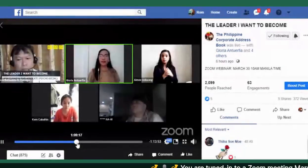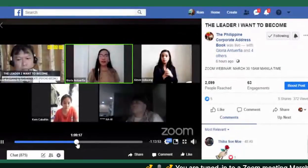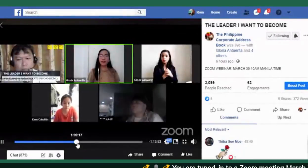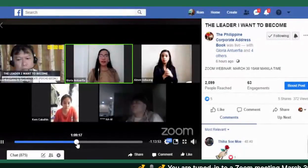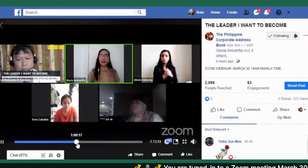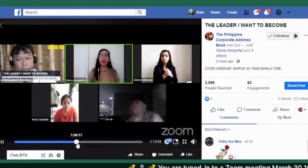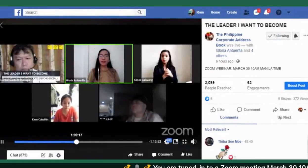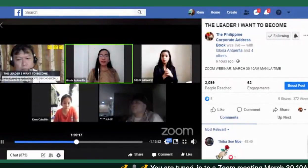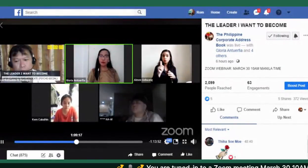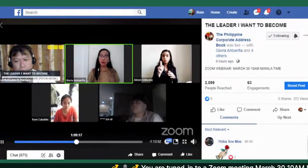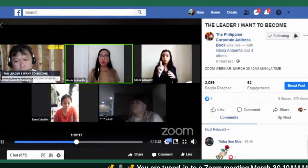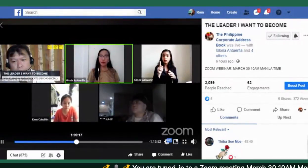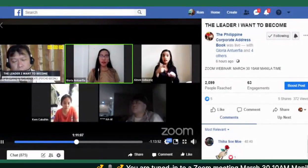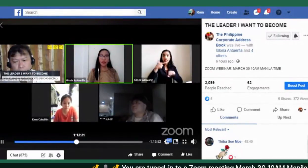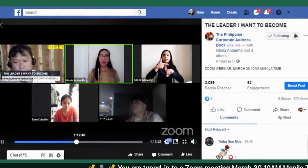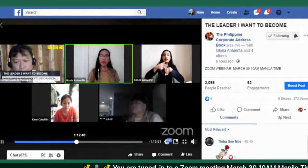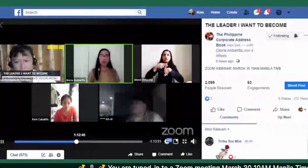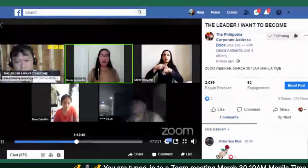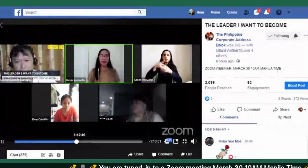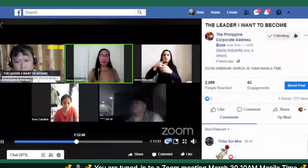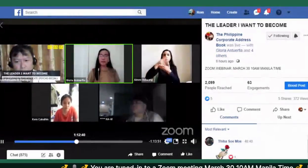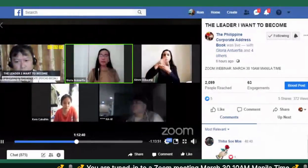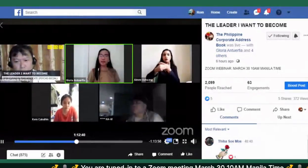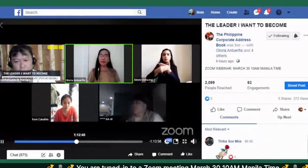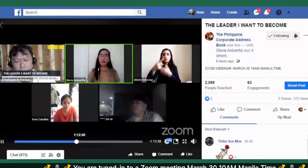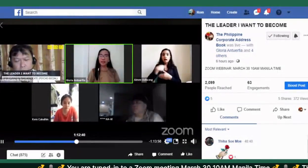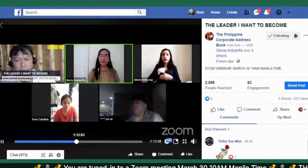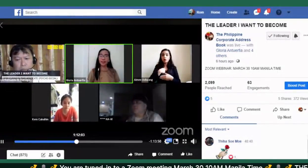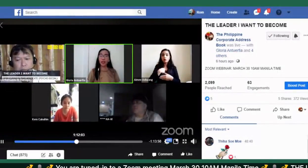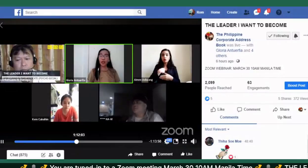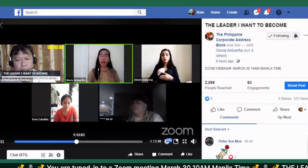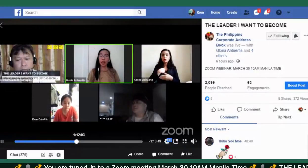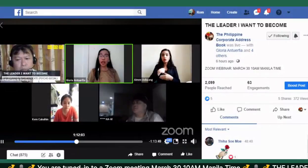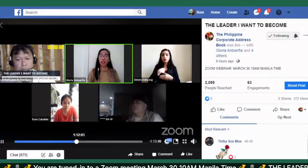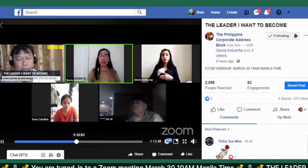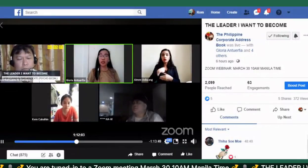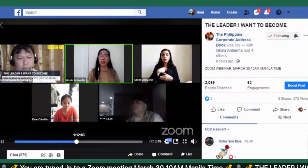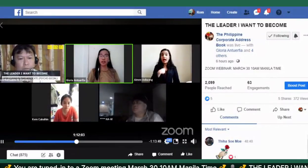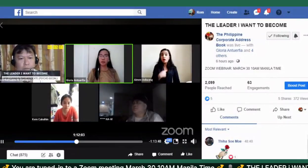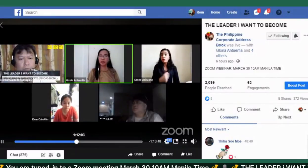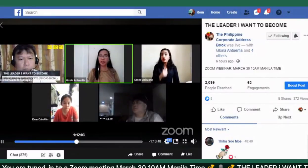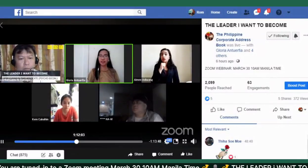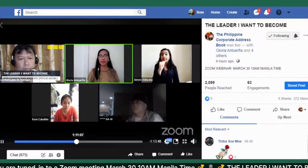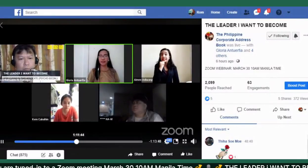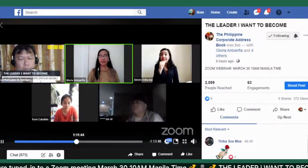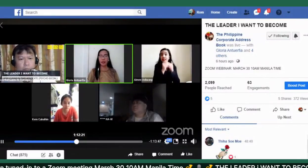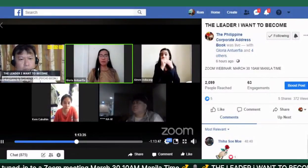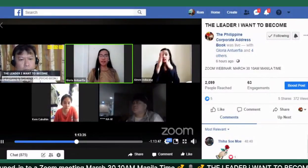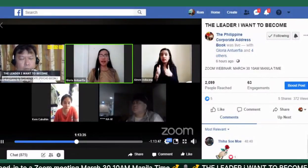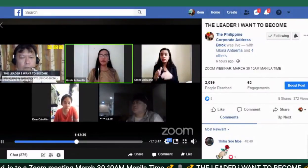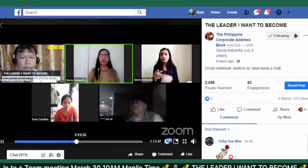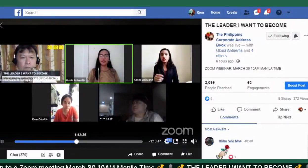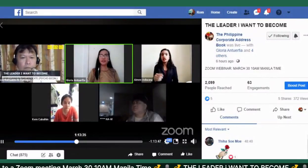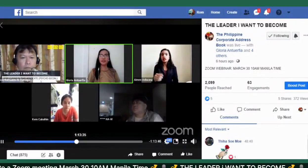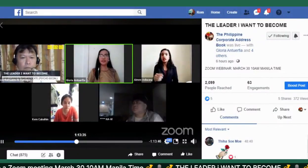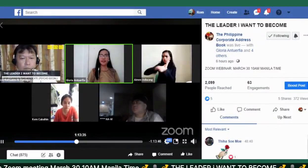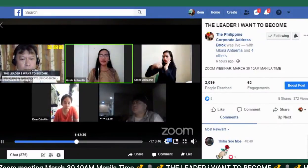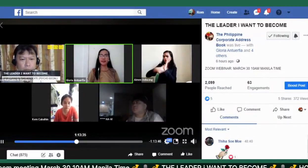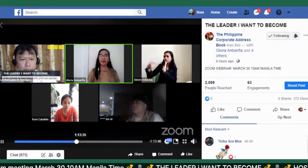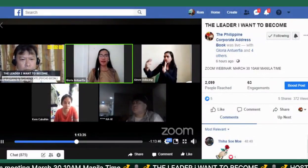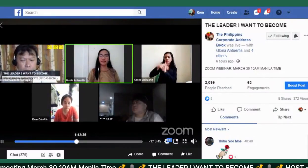It's a livelihood program, and I was elected. I'm not as leader as the president, but I